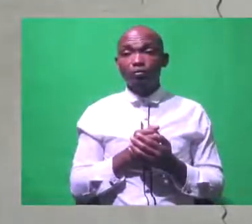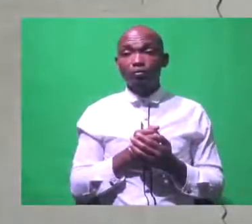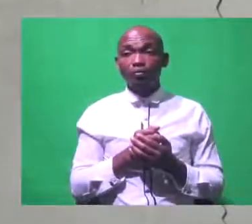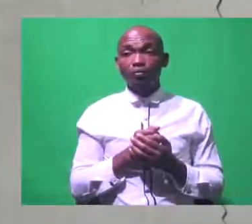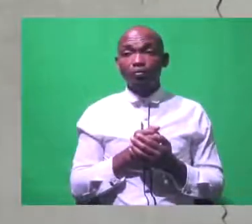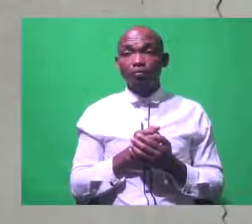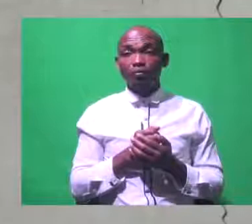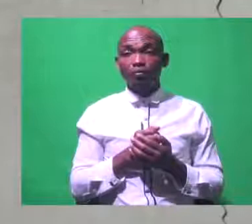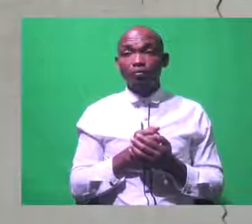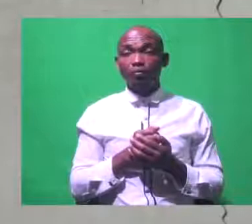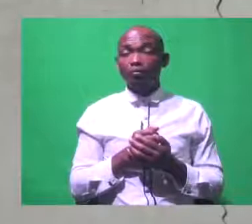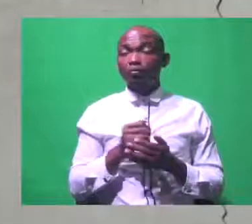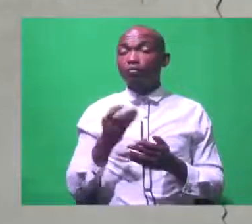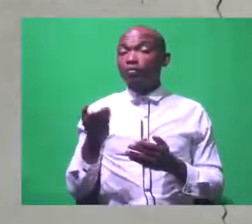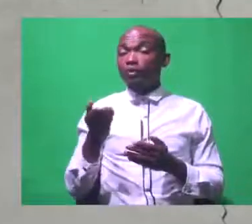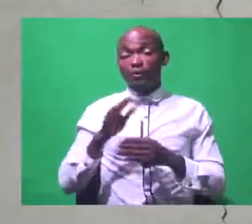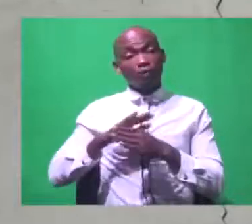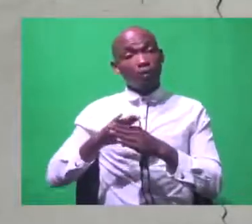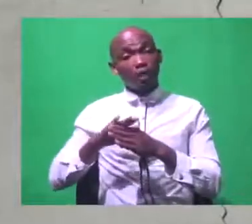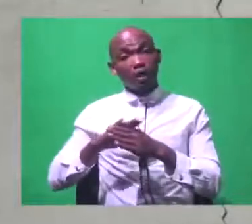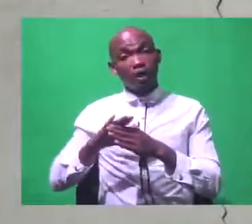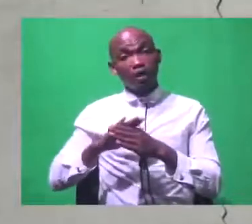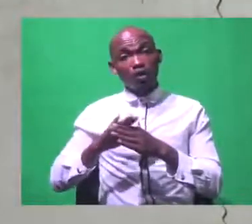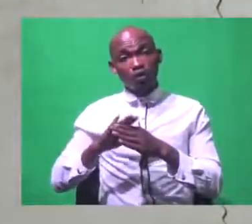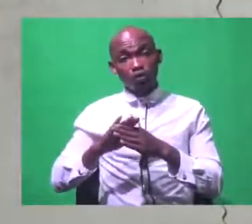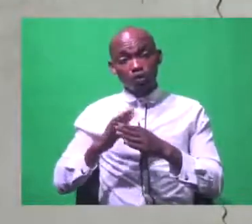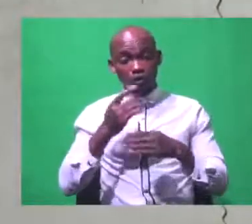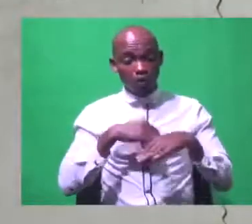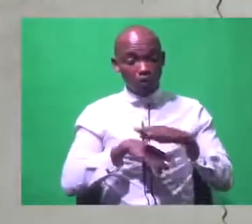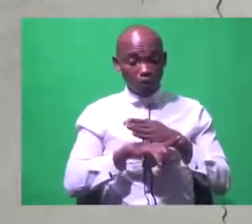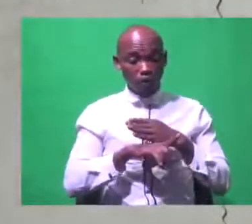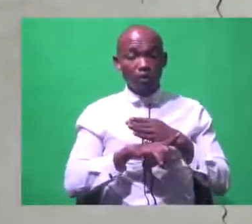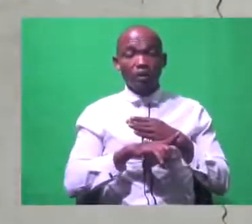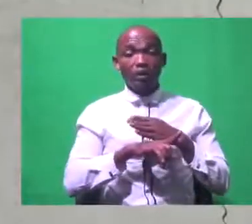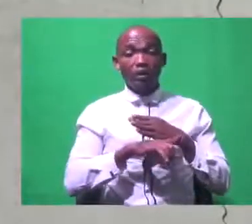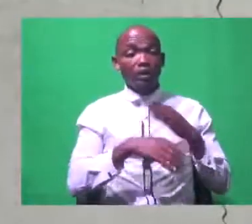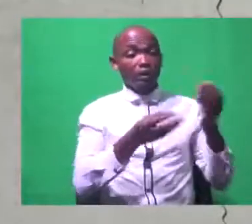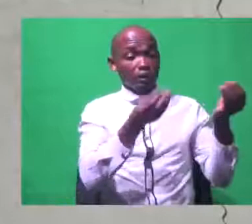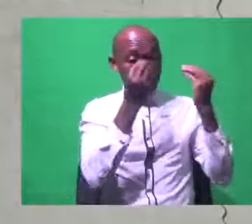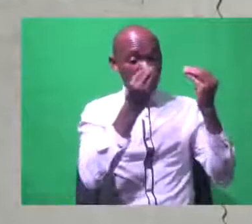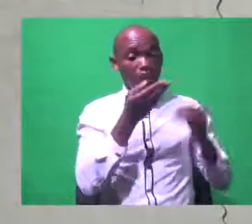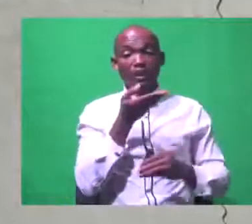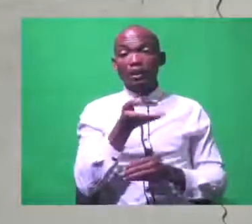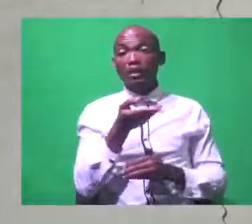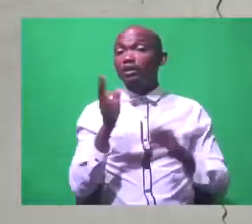can be used or that are used in studying this topic.